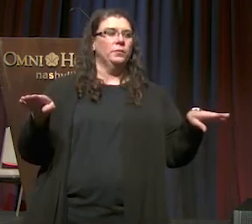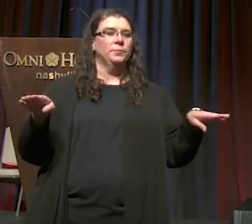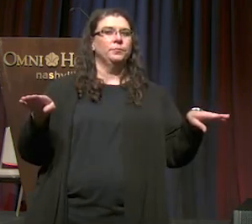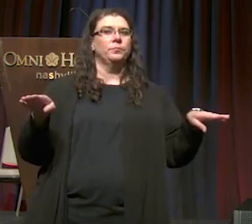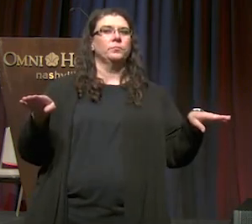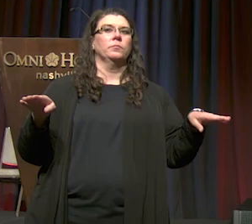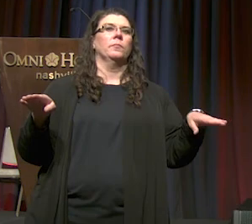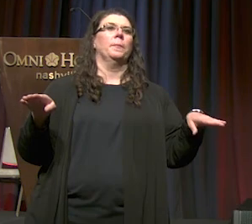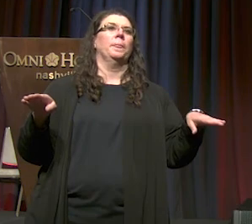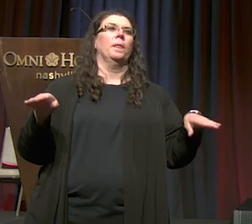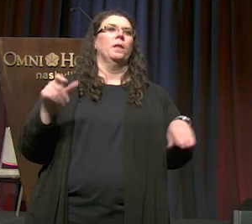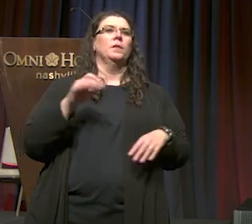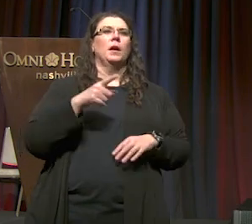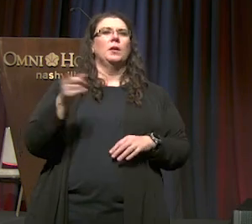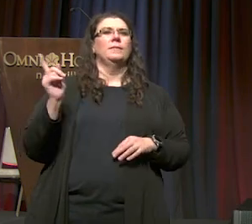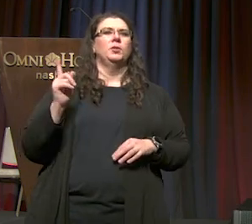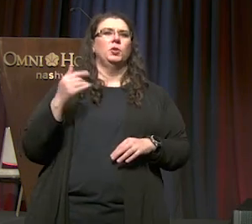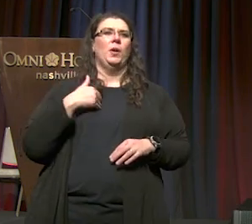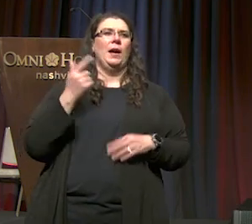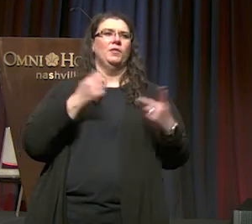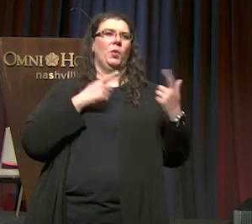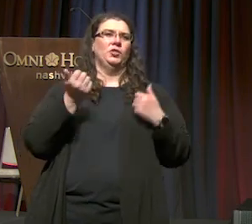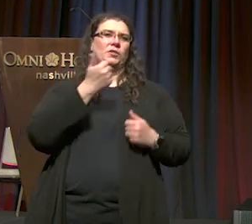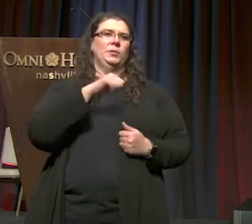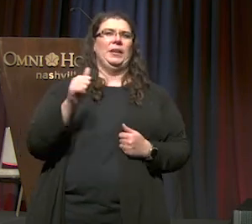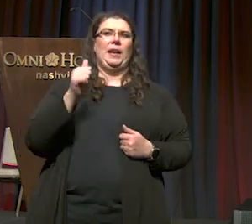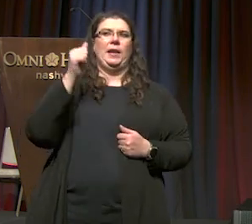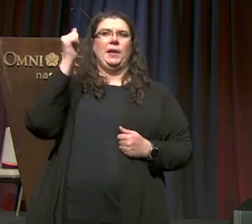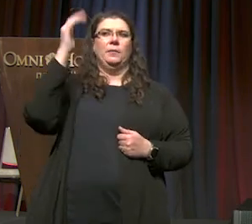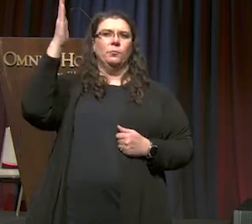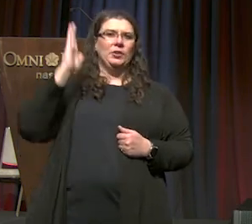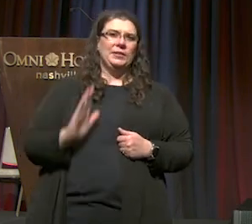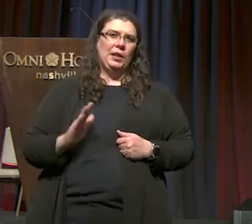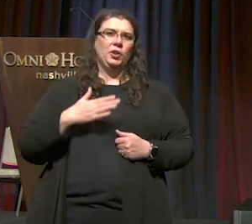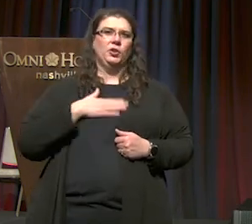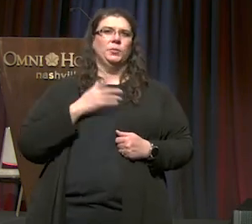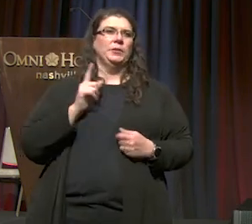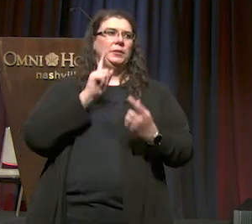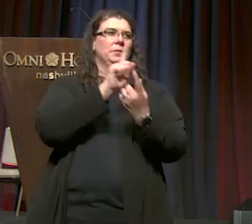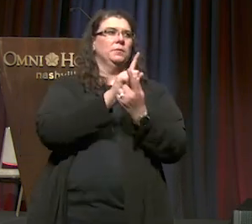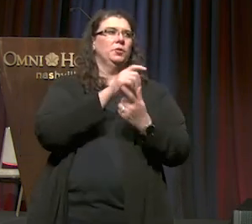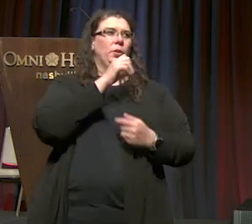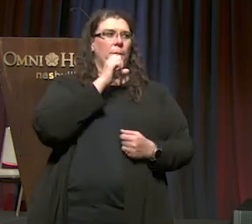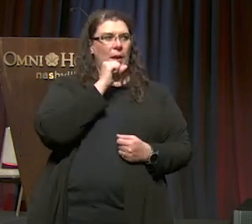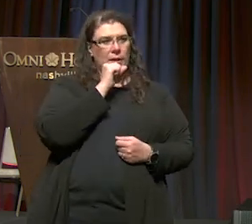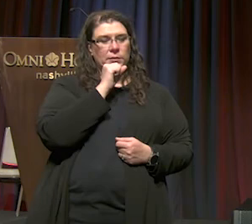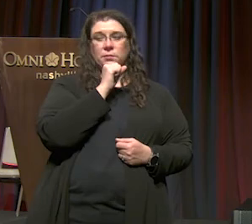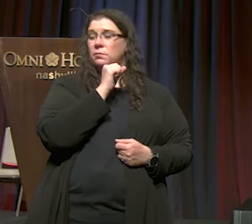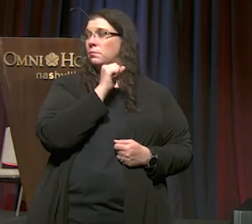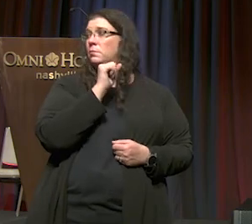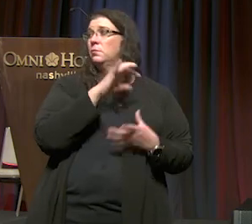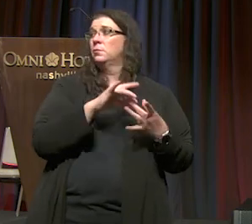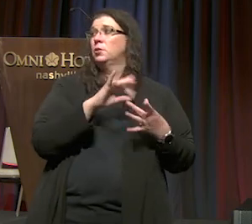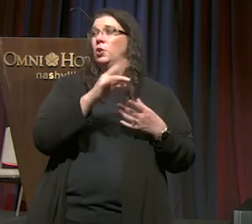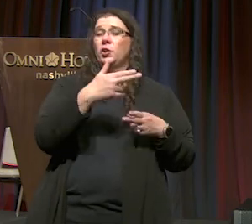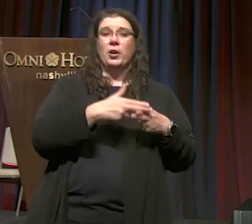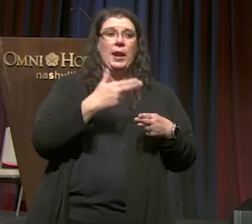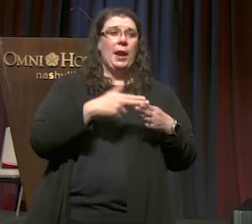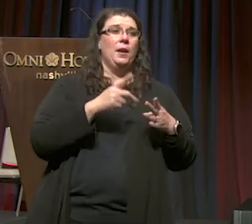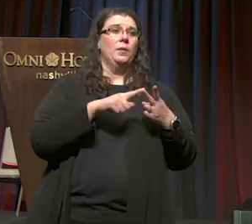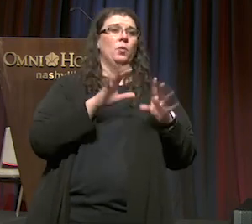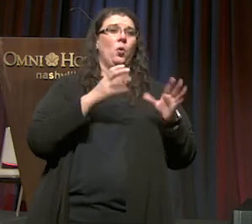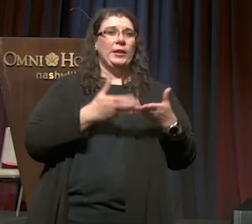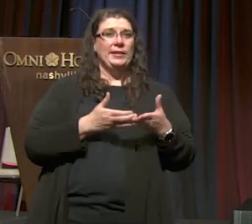if you have questions to any of the presenters, please go to the mic, state your name, your organization, and